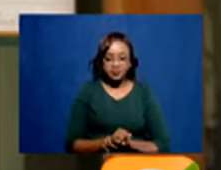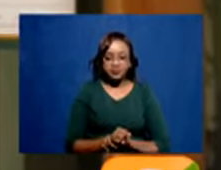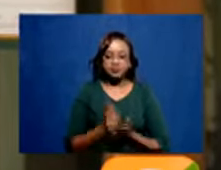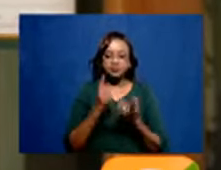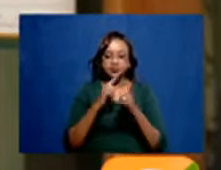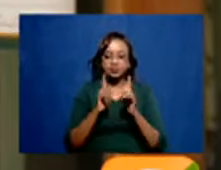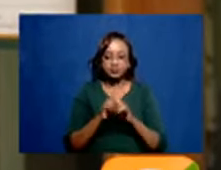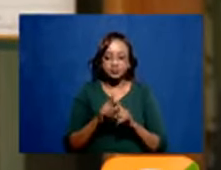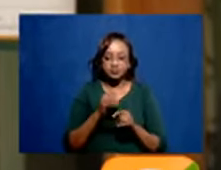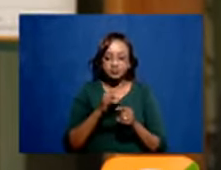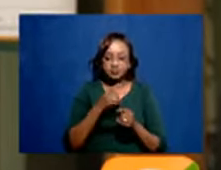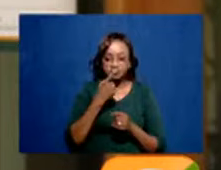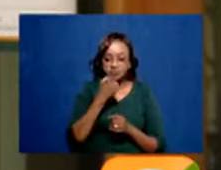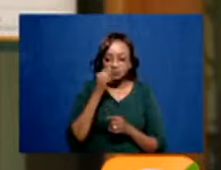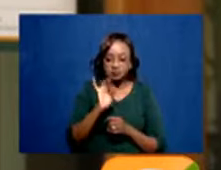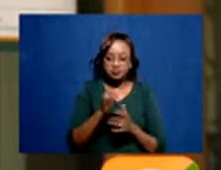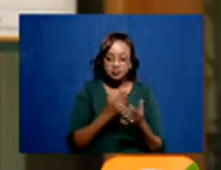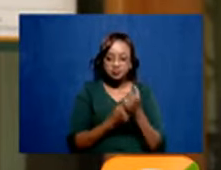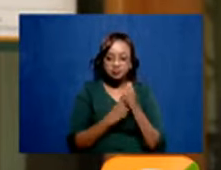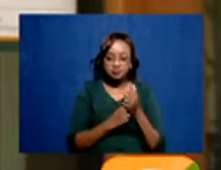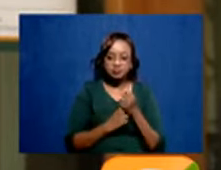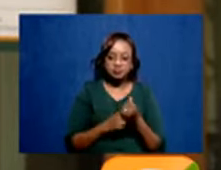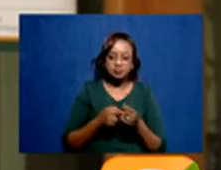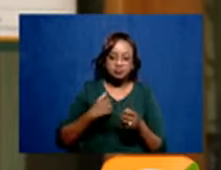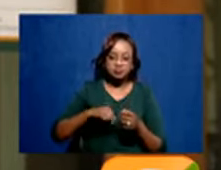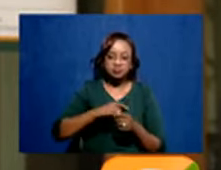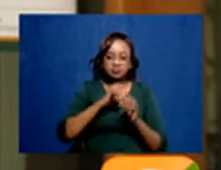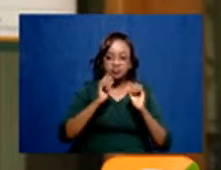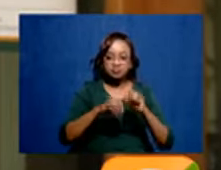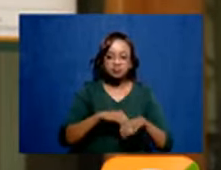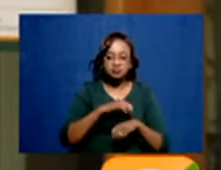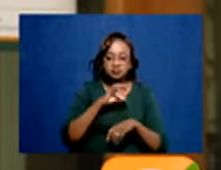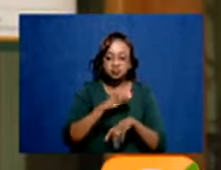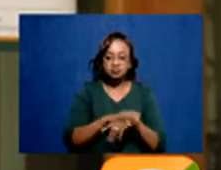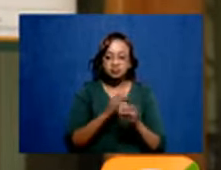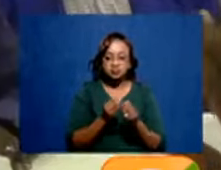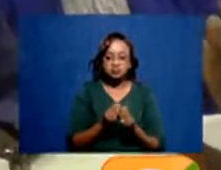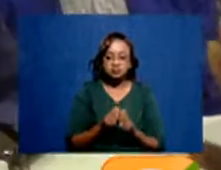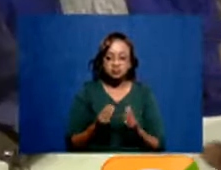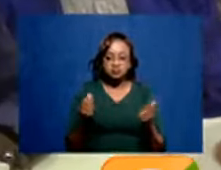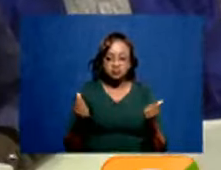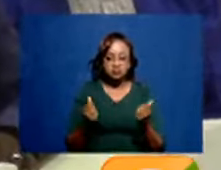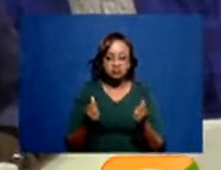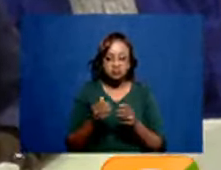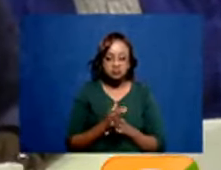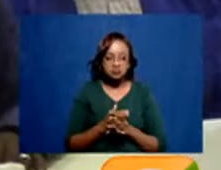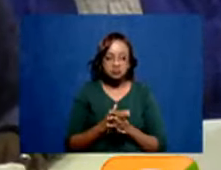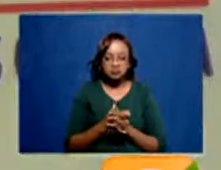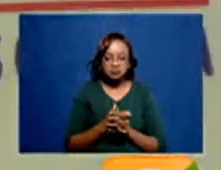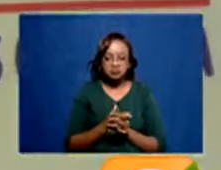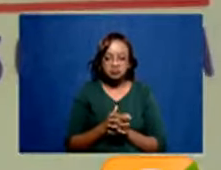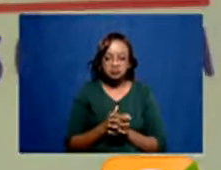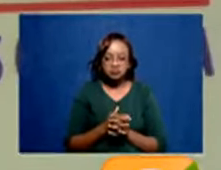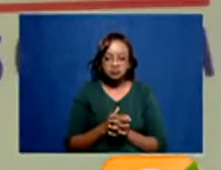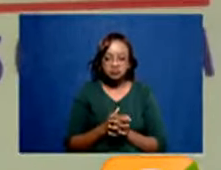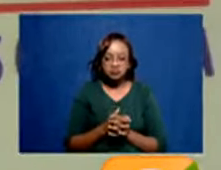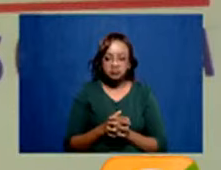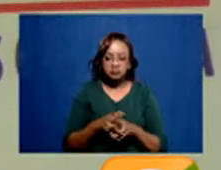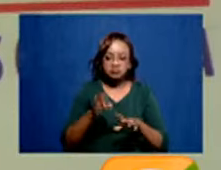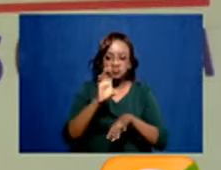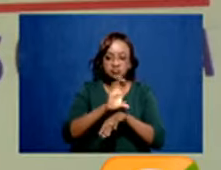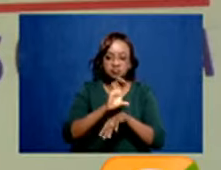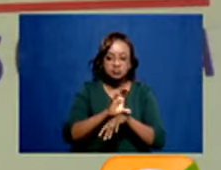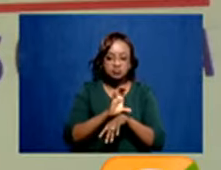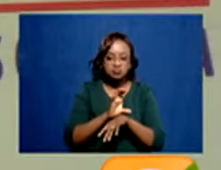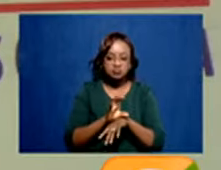we believe that we can target the masses to at least be the solution that we need to see. And the church has accepted to spread